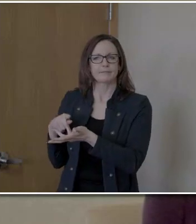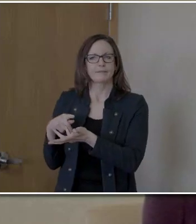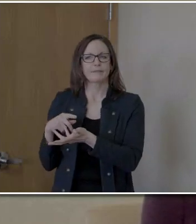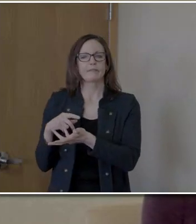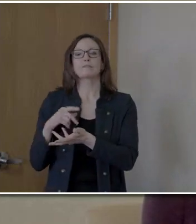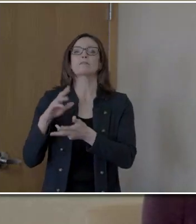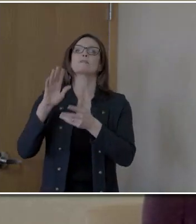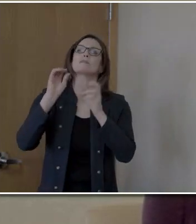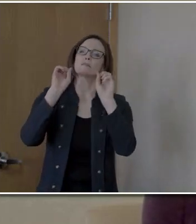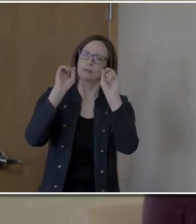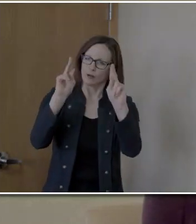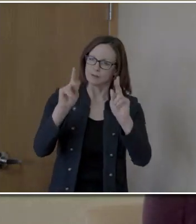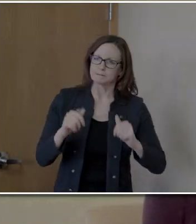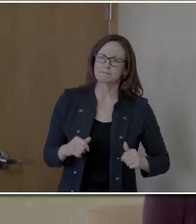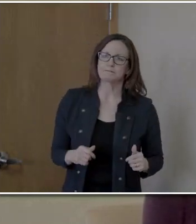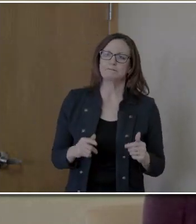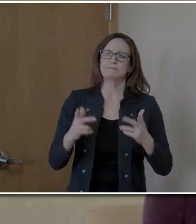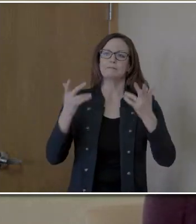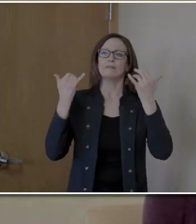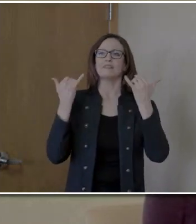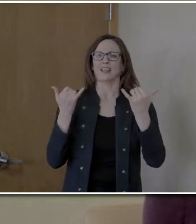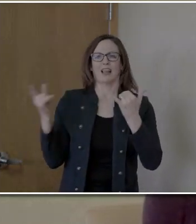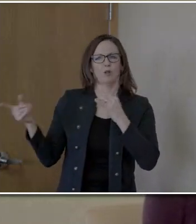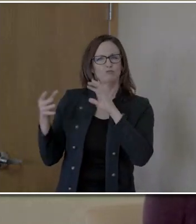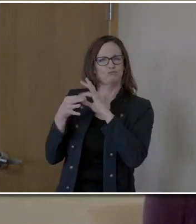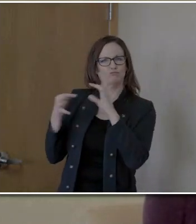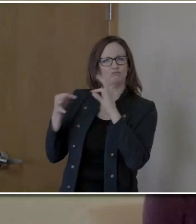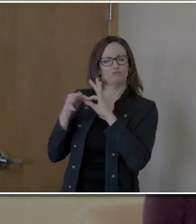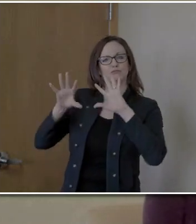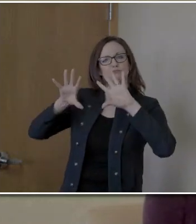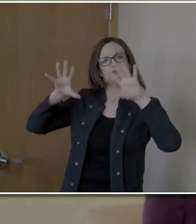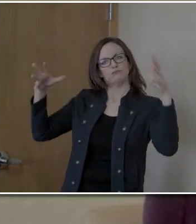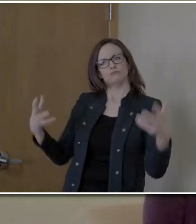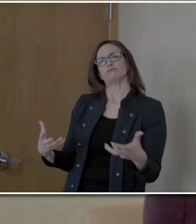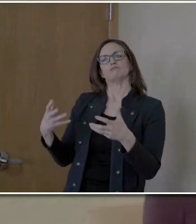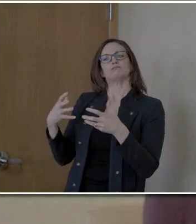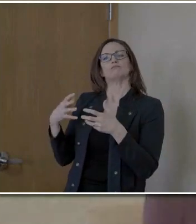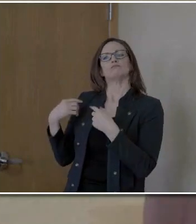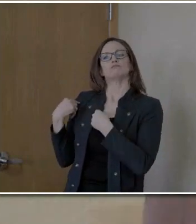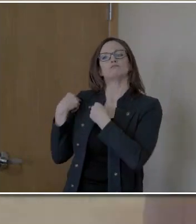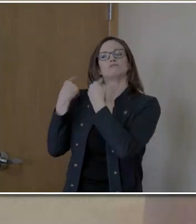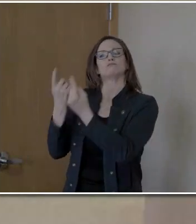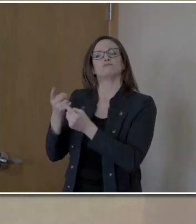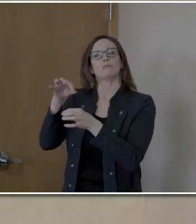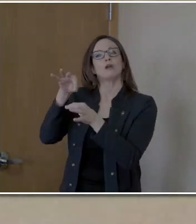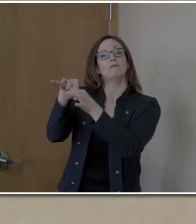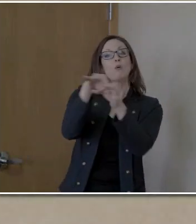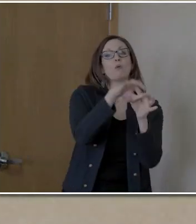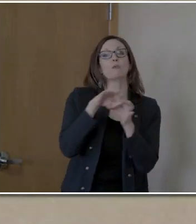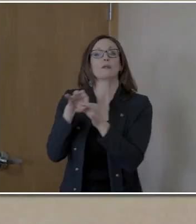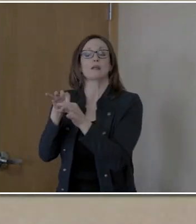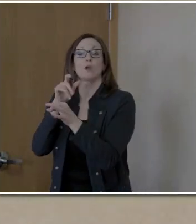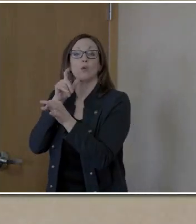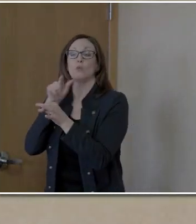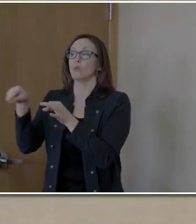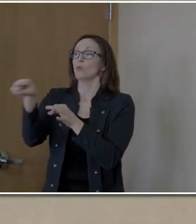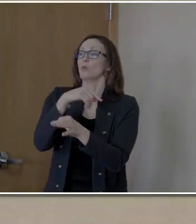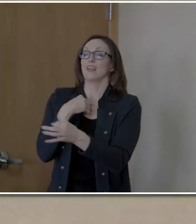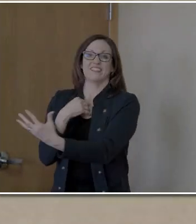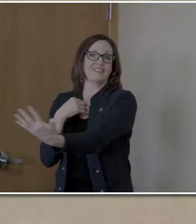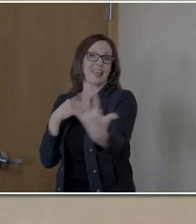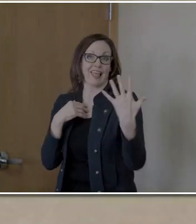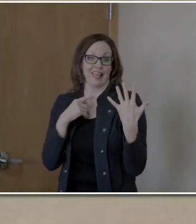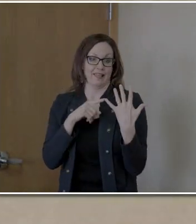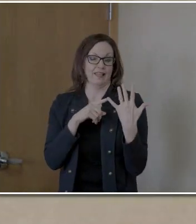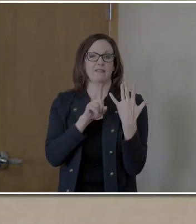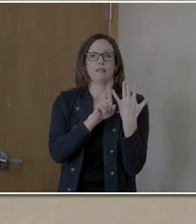test came back negative. Have the other 4 members been tested? No, they have not been tested. They all went to their